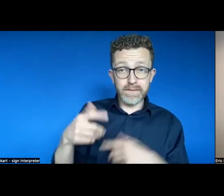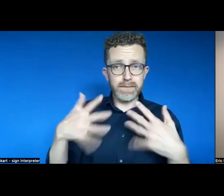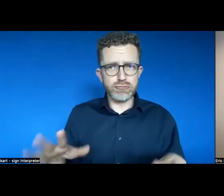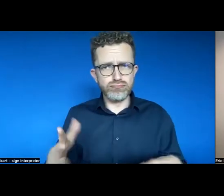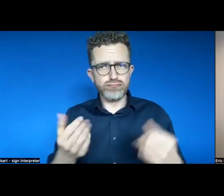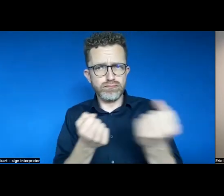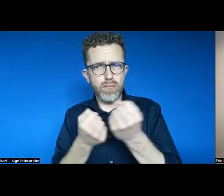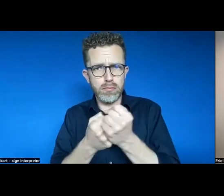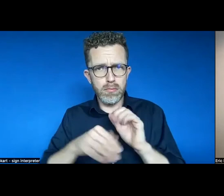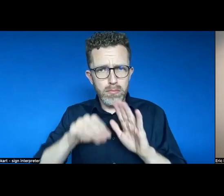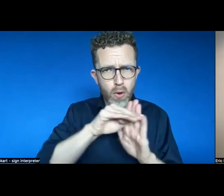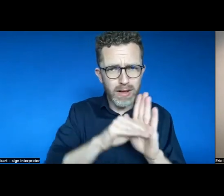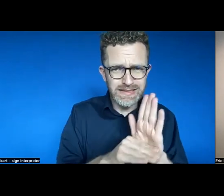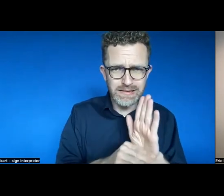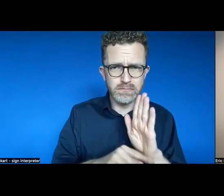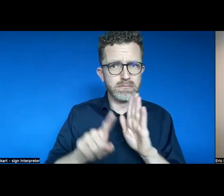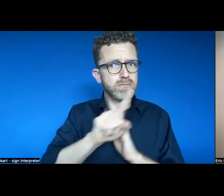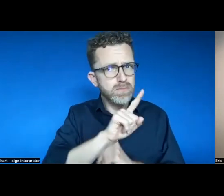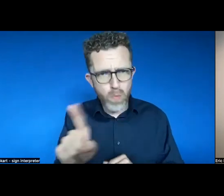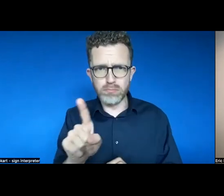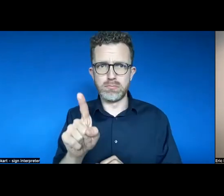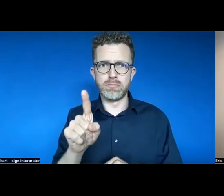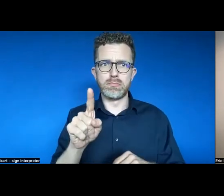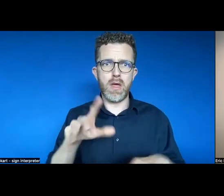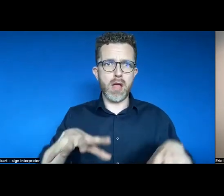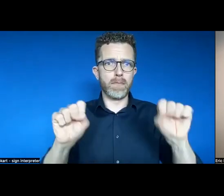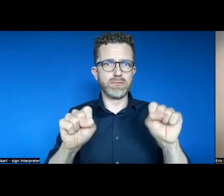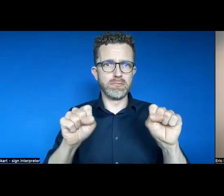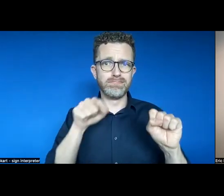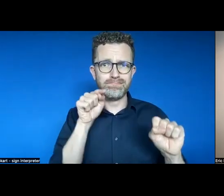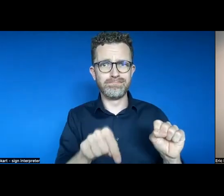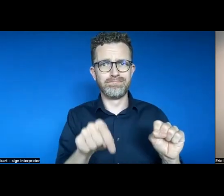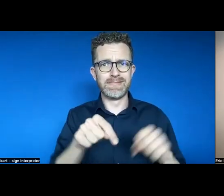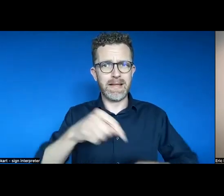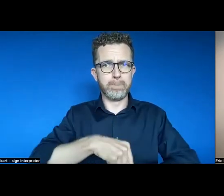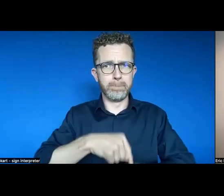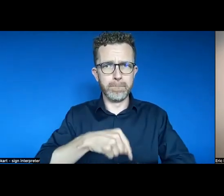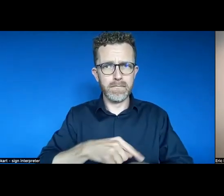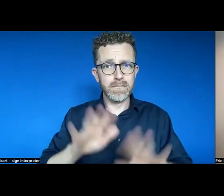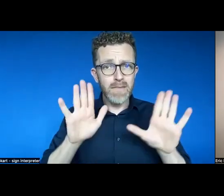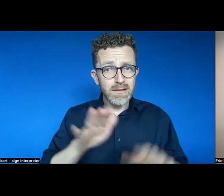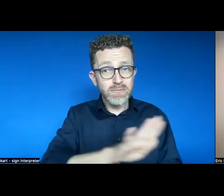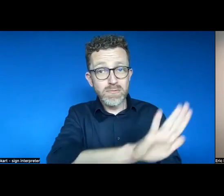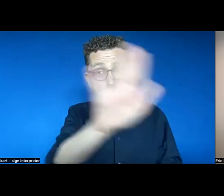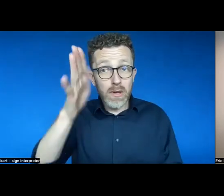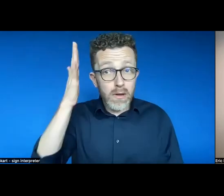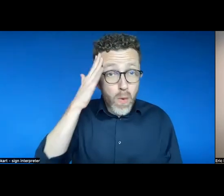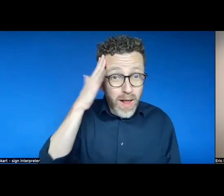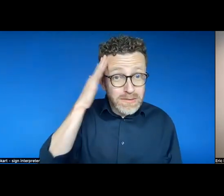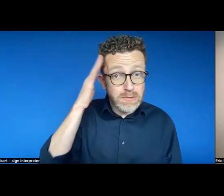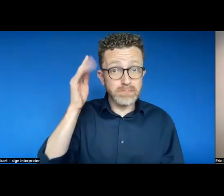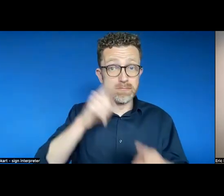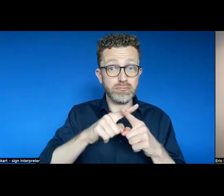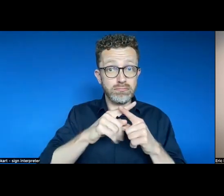service. But what I ask you is to take your concern, take your love of these children, take your knowledge and channel it. Go to your